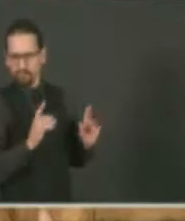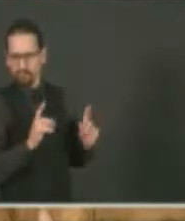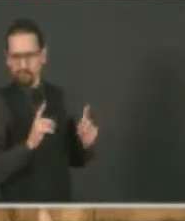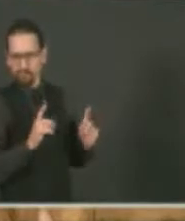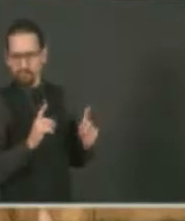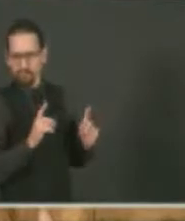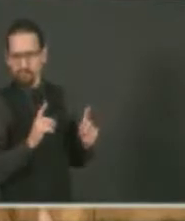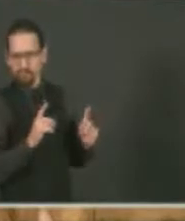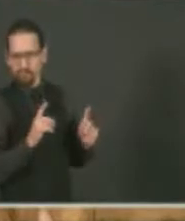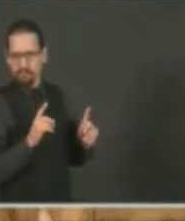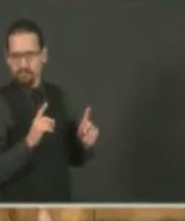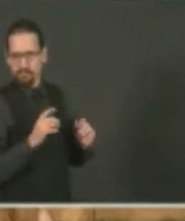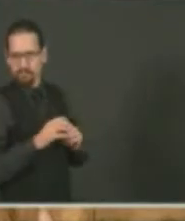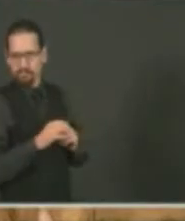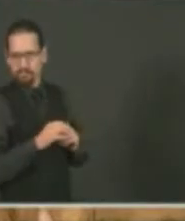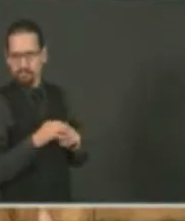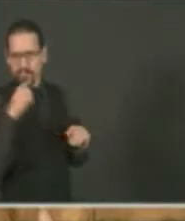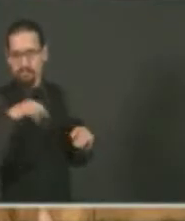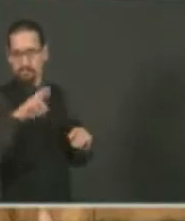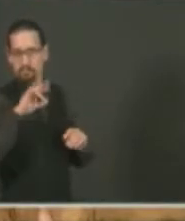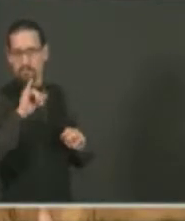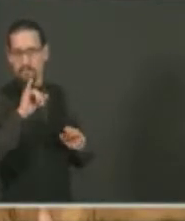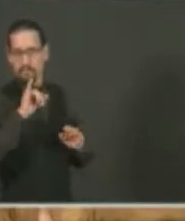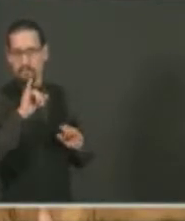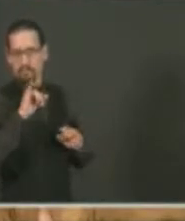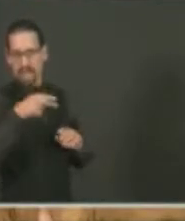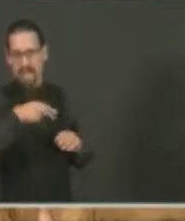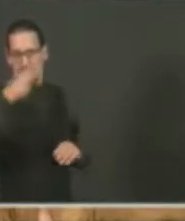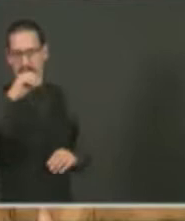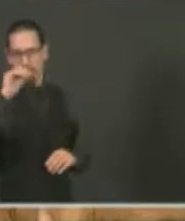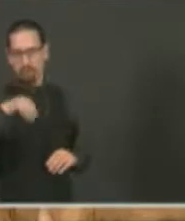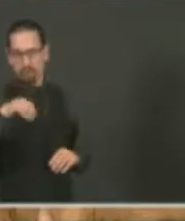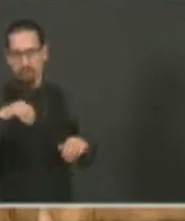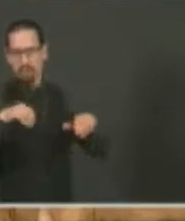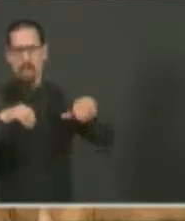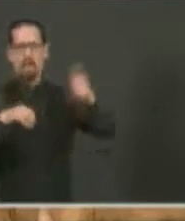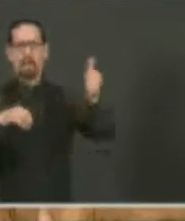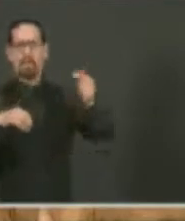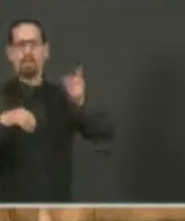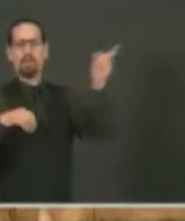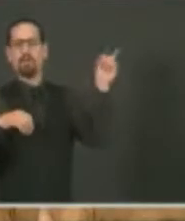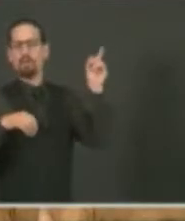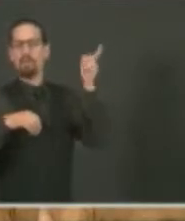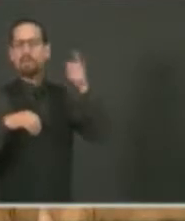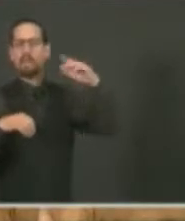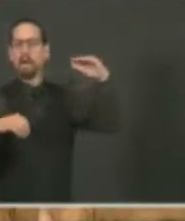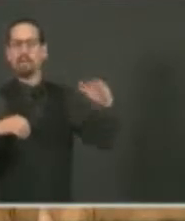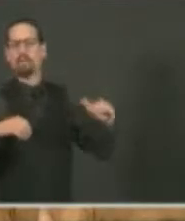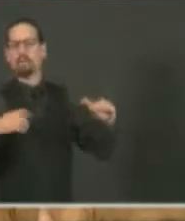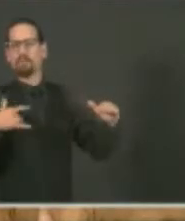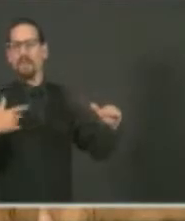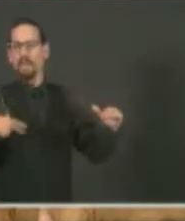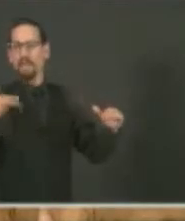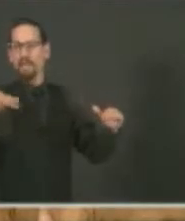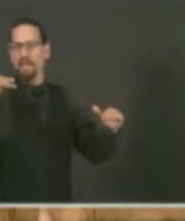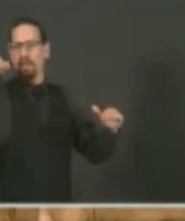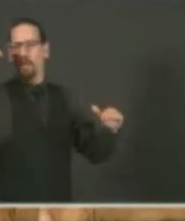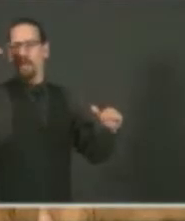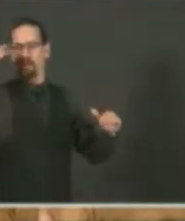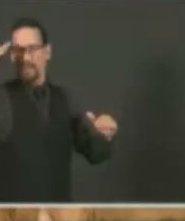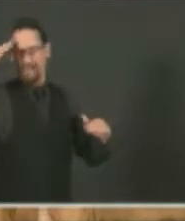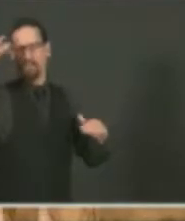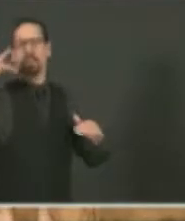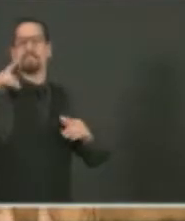our neighbors in the per capita cases beyond the level of testing and the college